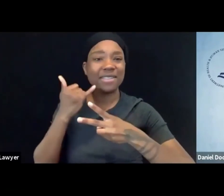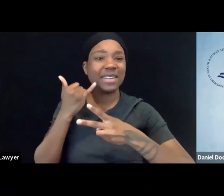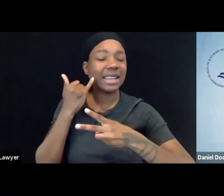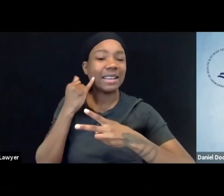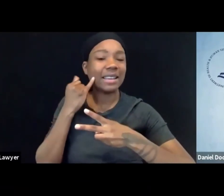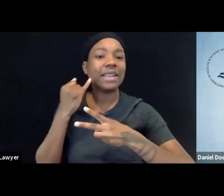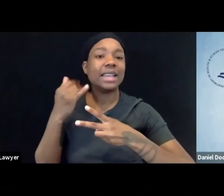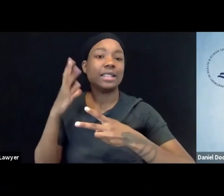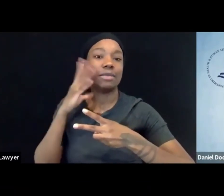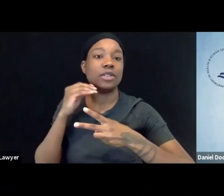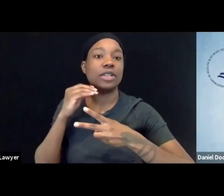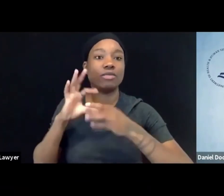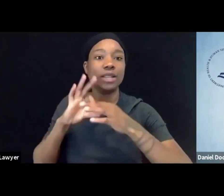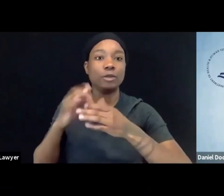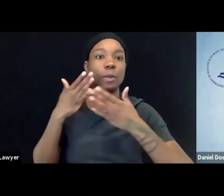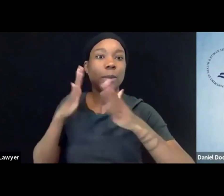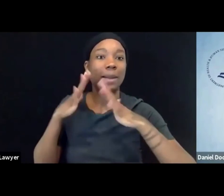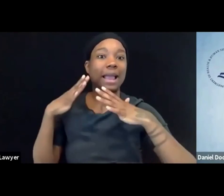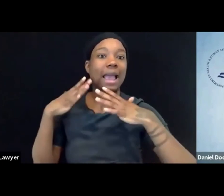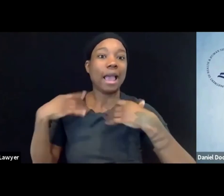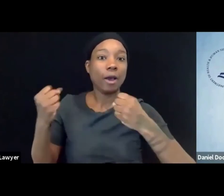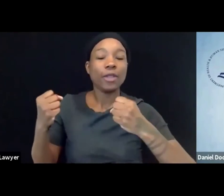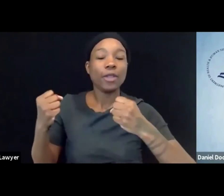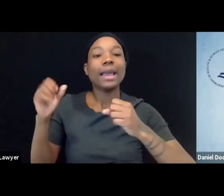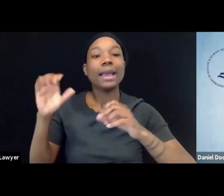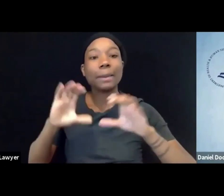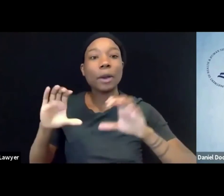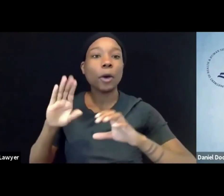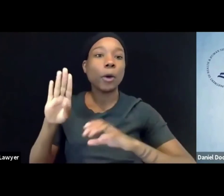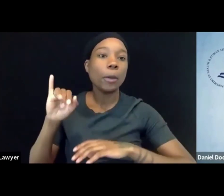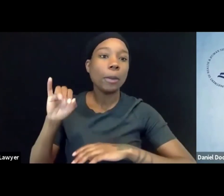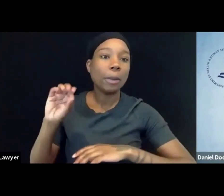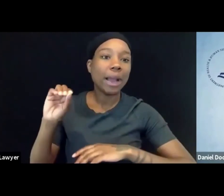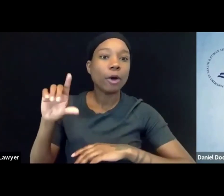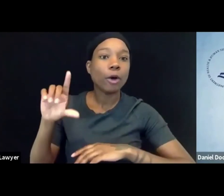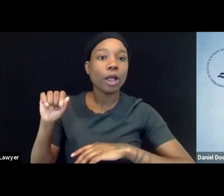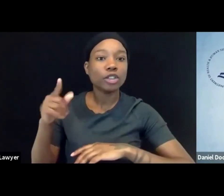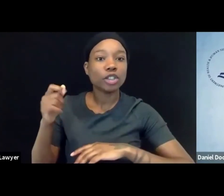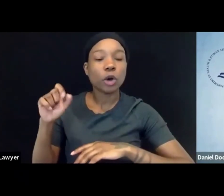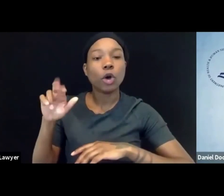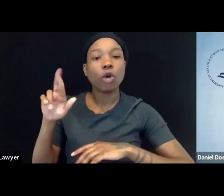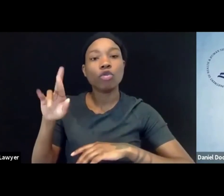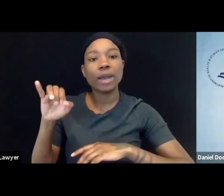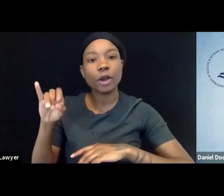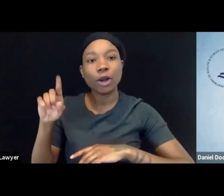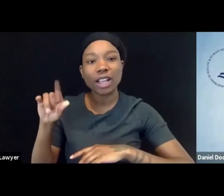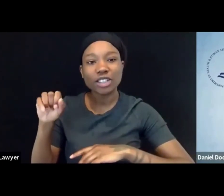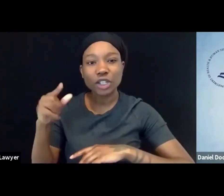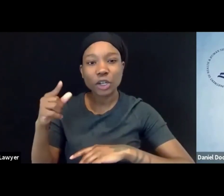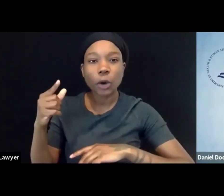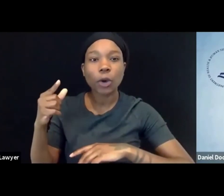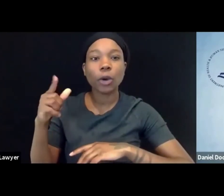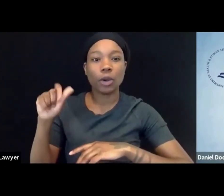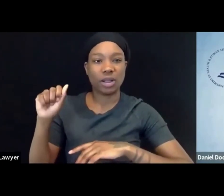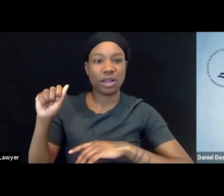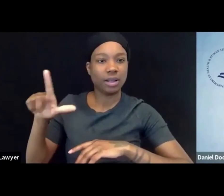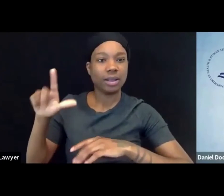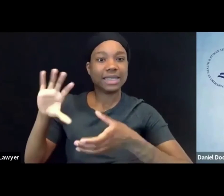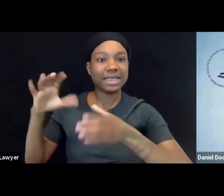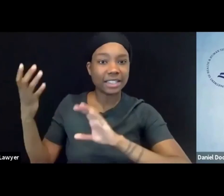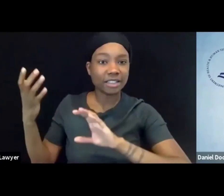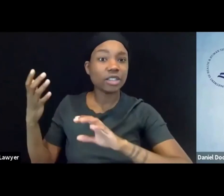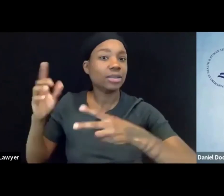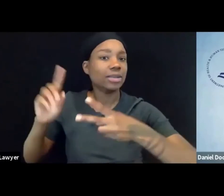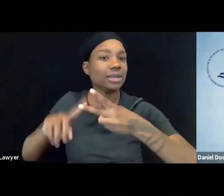Two, providing specific advice to HHS's strategic activities, such as the National Health Security Strategy, the Strategic